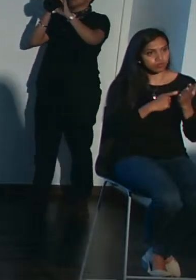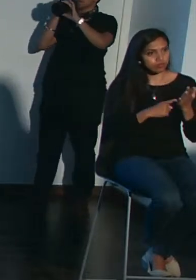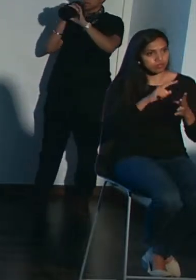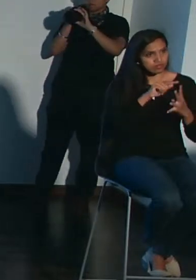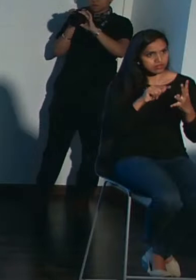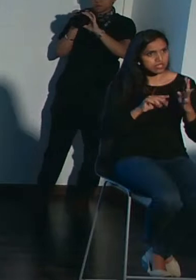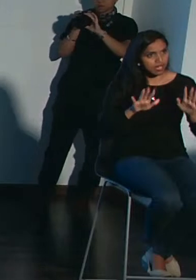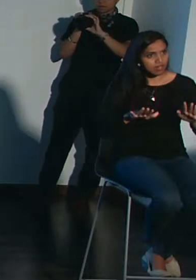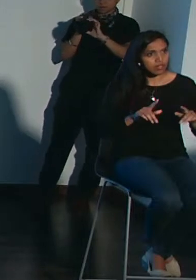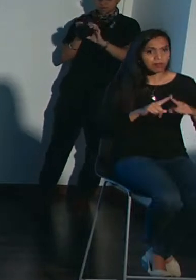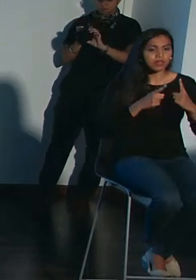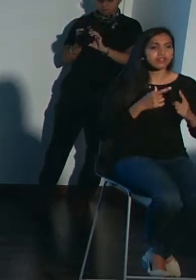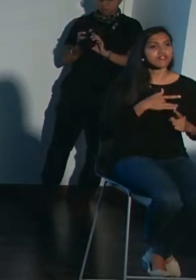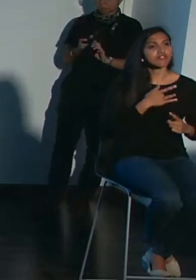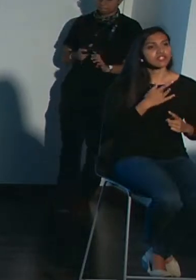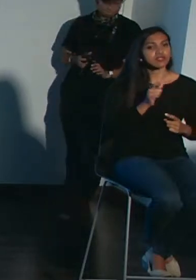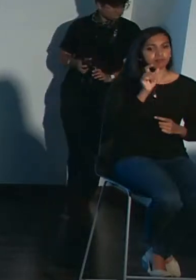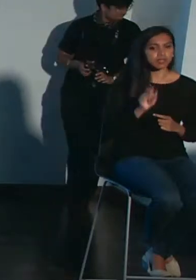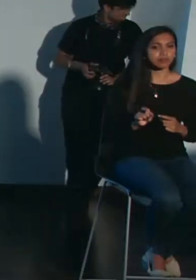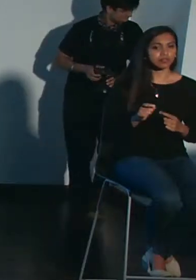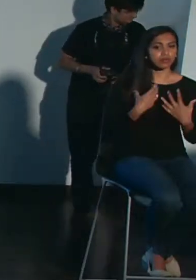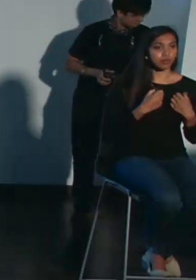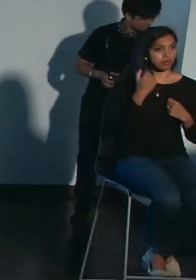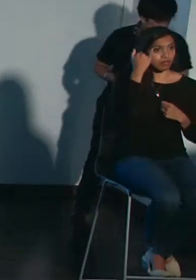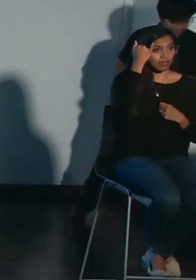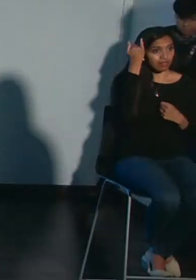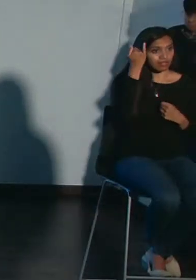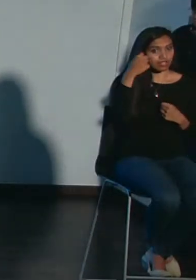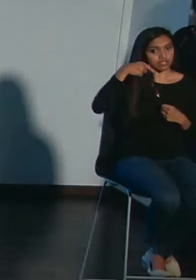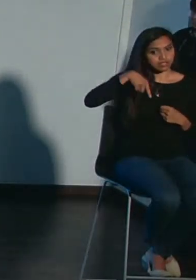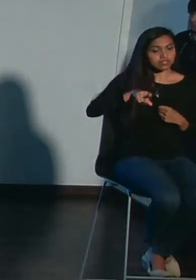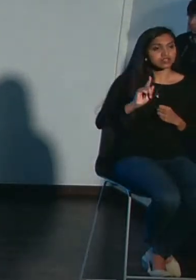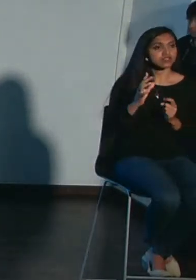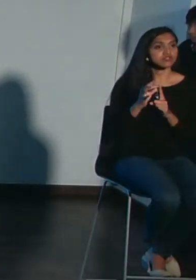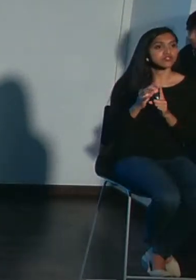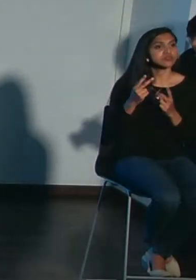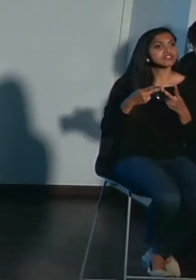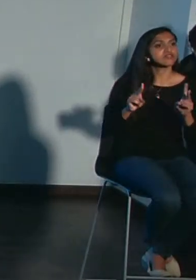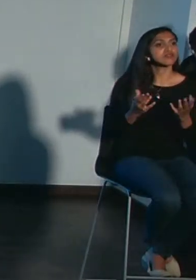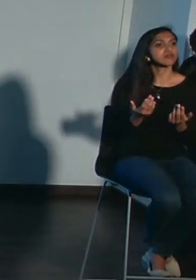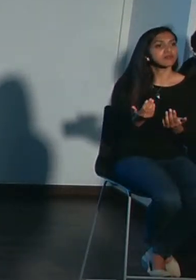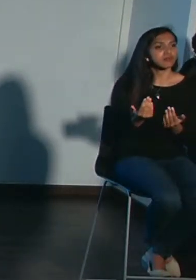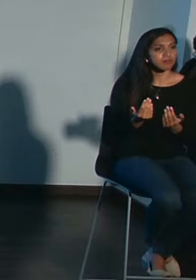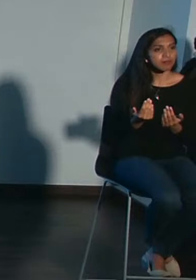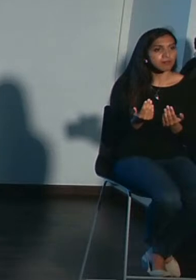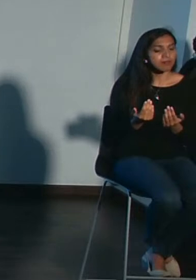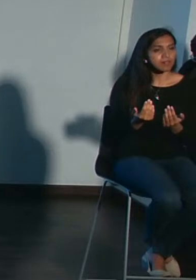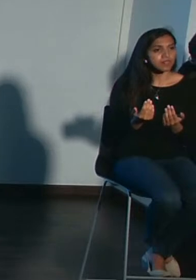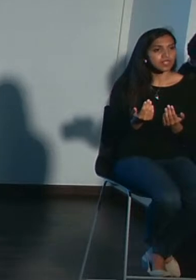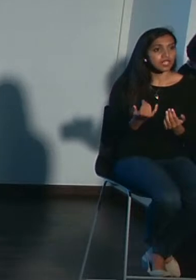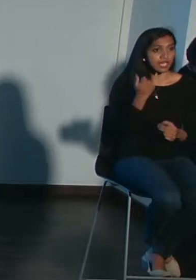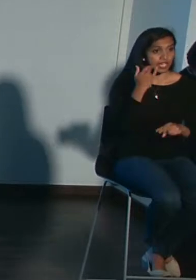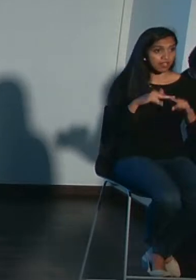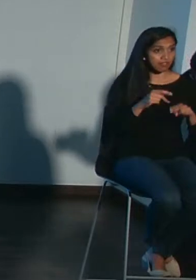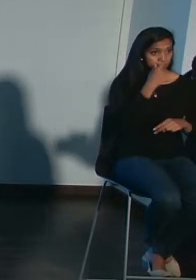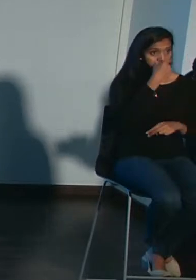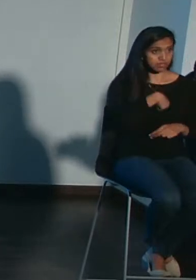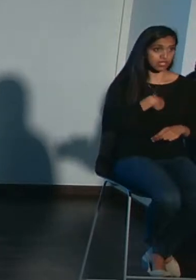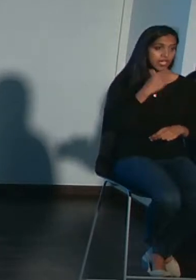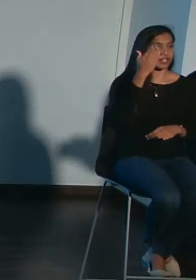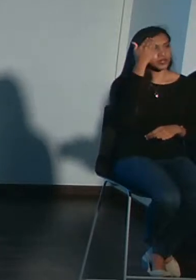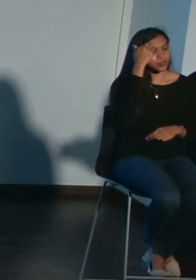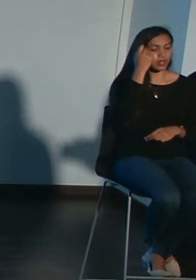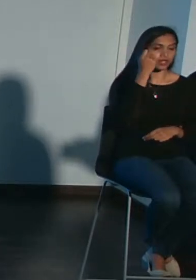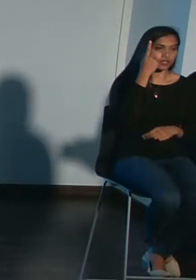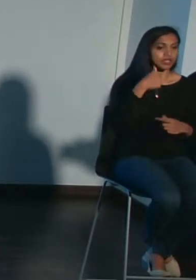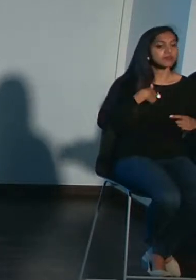things, you can, um, say, I mean, bring a show together where it's like saying, okay, I don't fully understand what it's about, or we